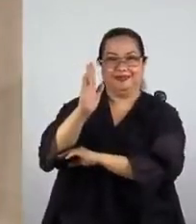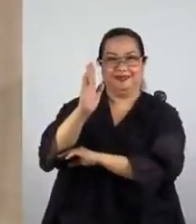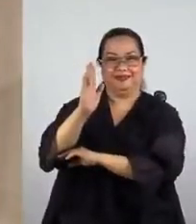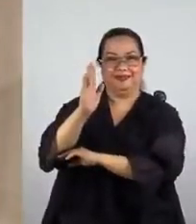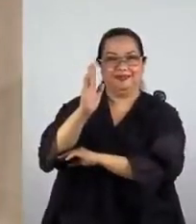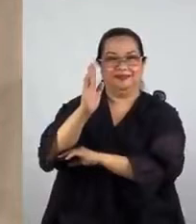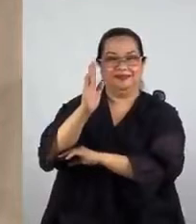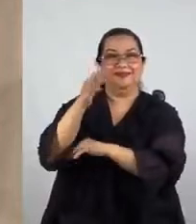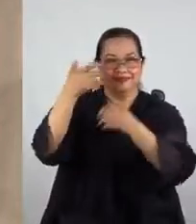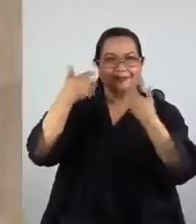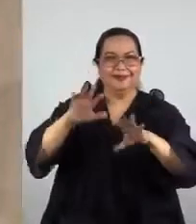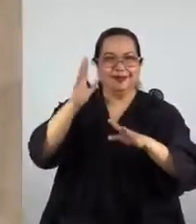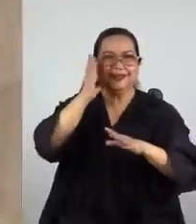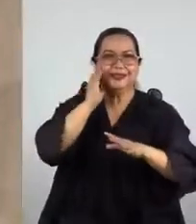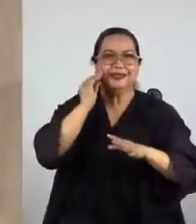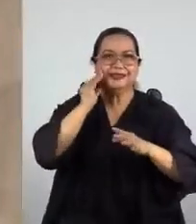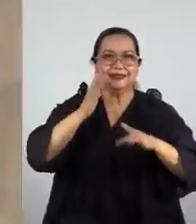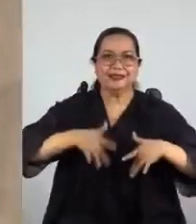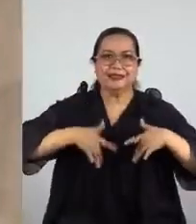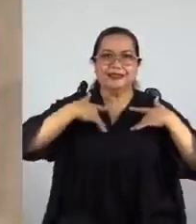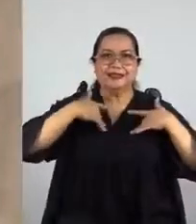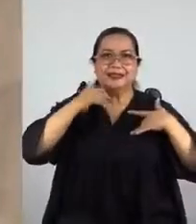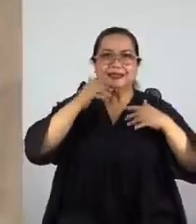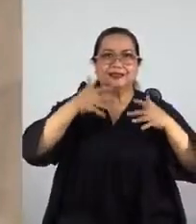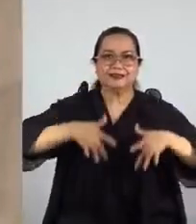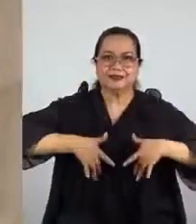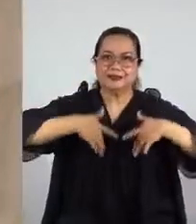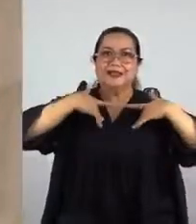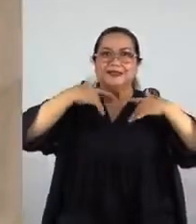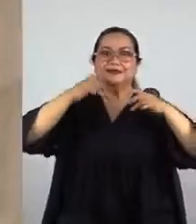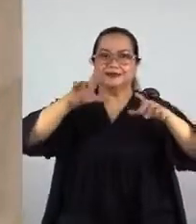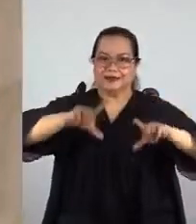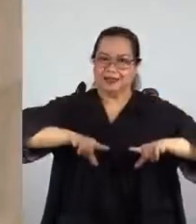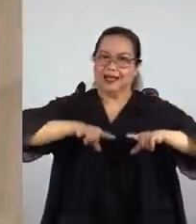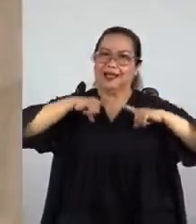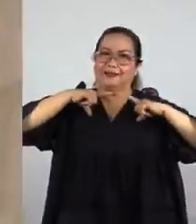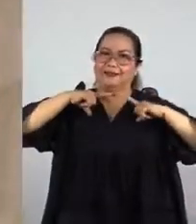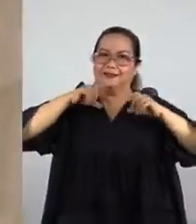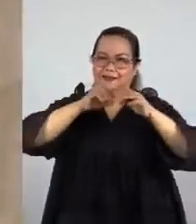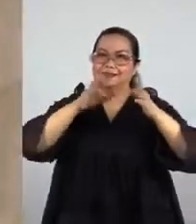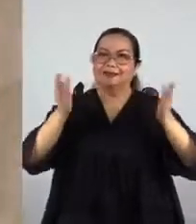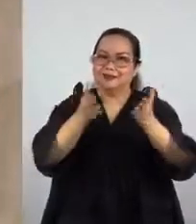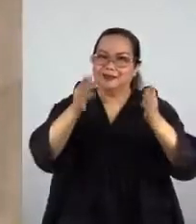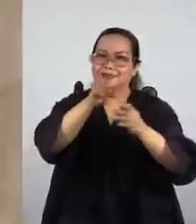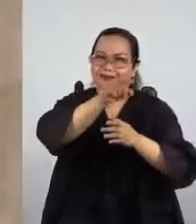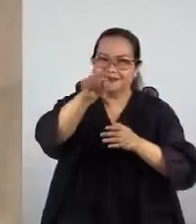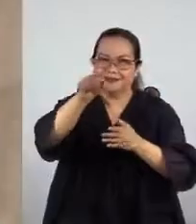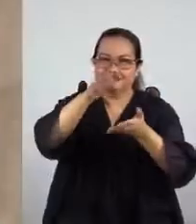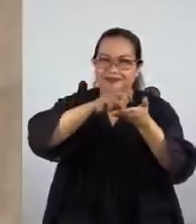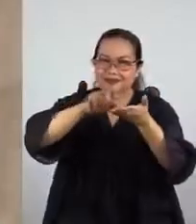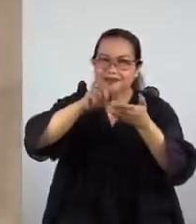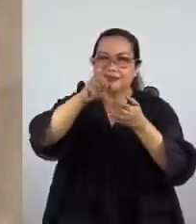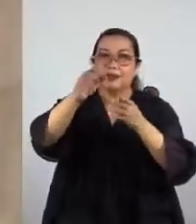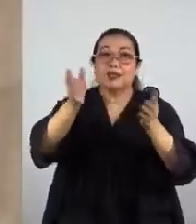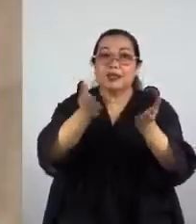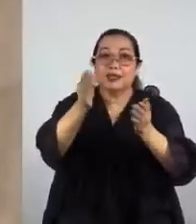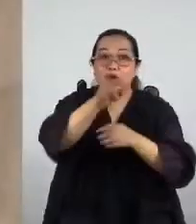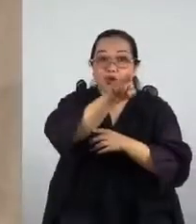They ran the race of faith marked for each of them. The writer to the Hebrews encouraged his readers, and he's encouraging